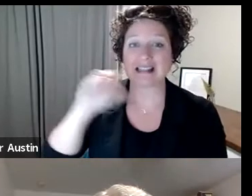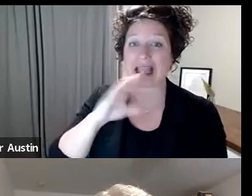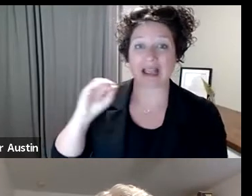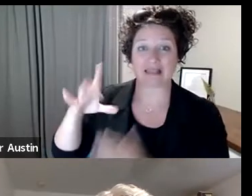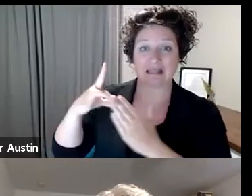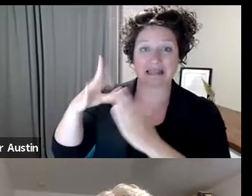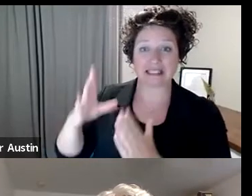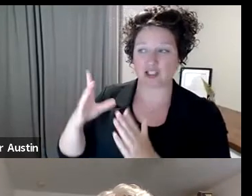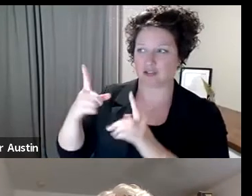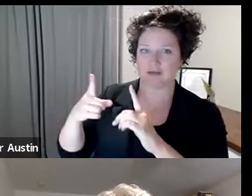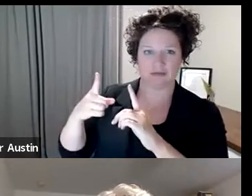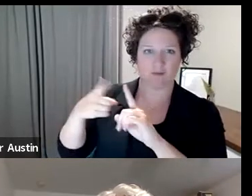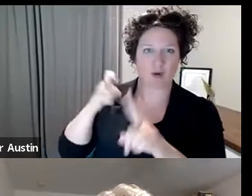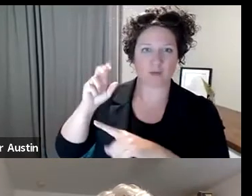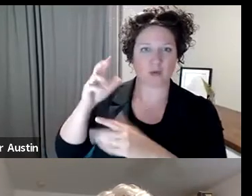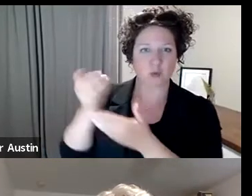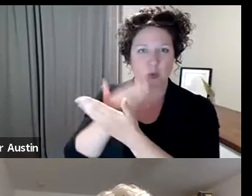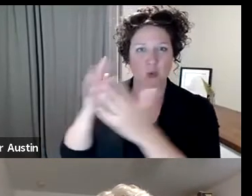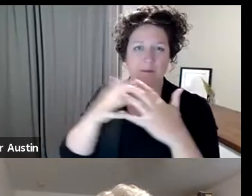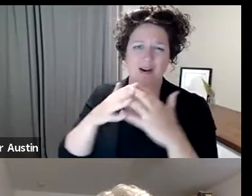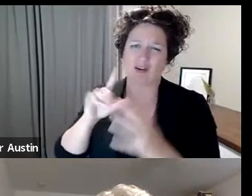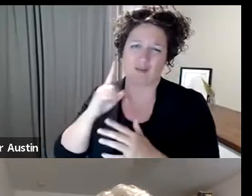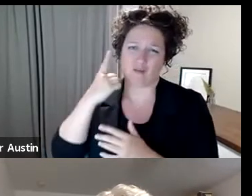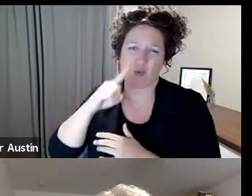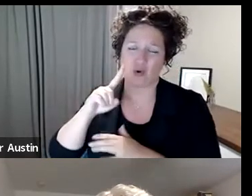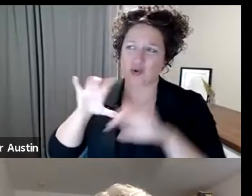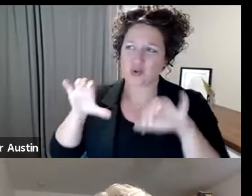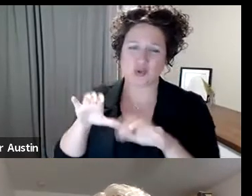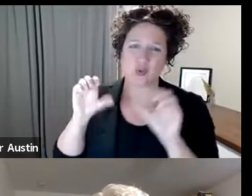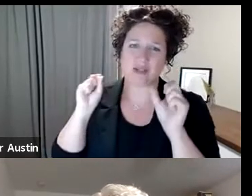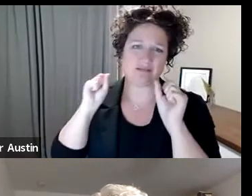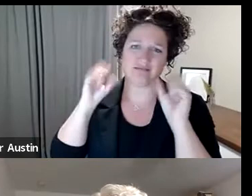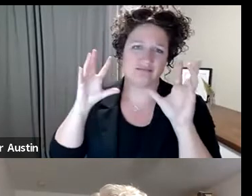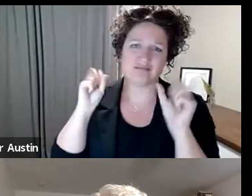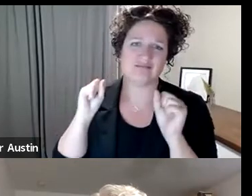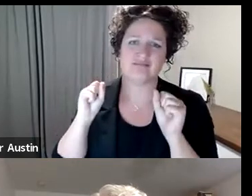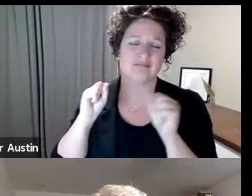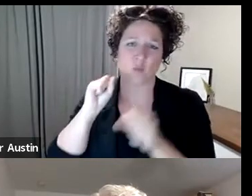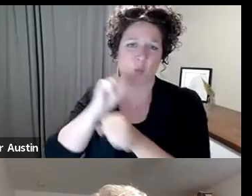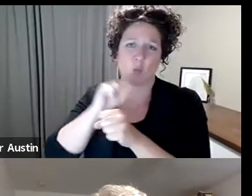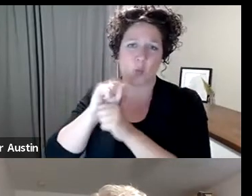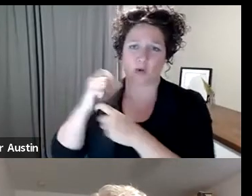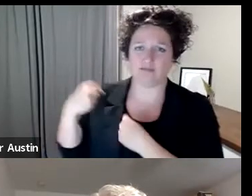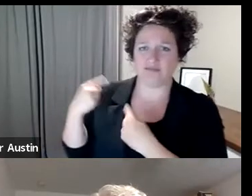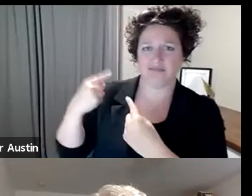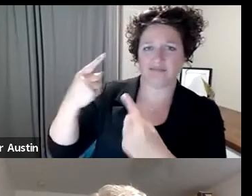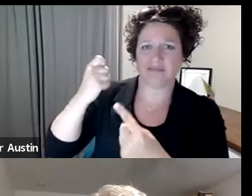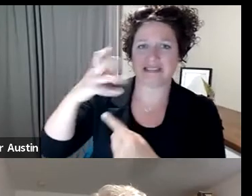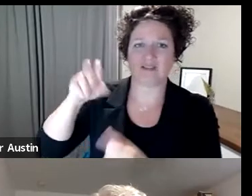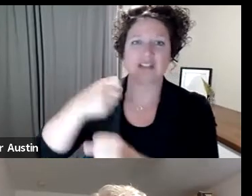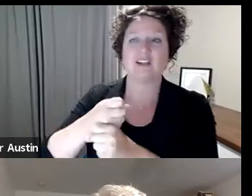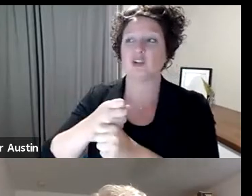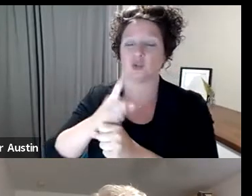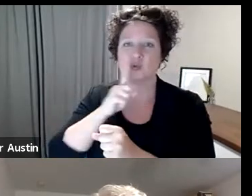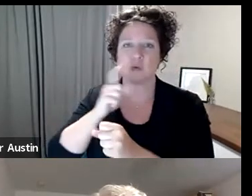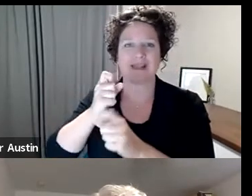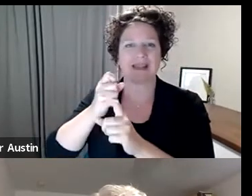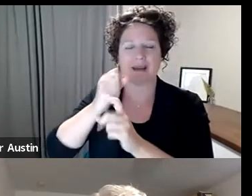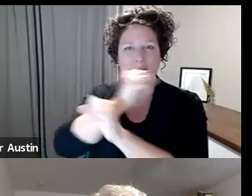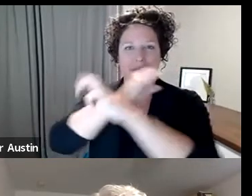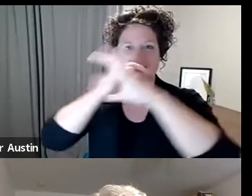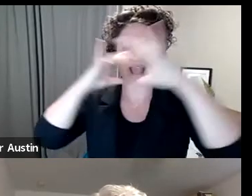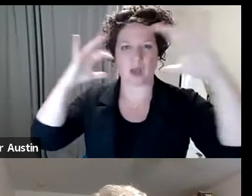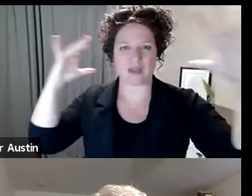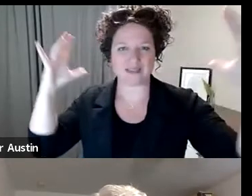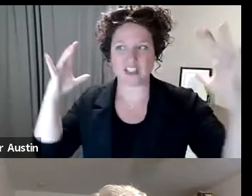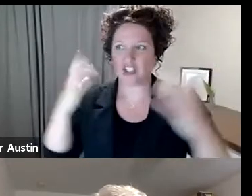America for doing just extraordinary work over the last few years to build out this vision to a point where it